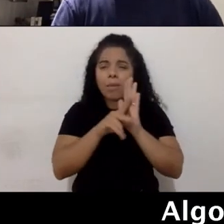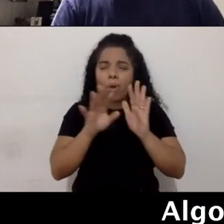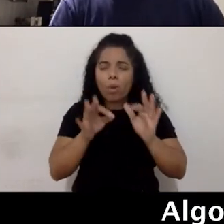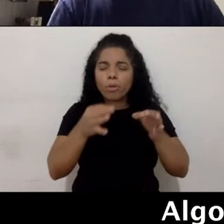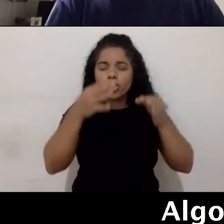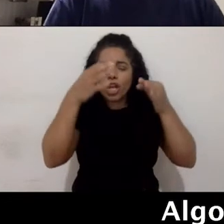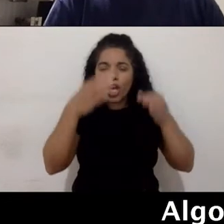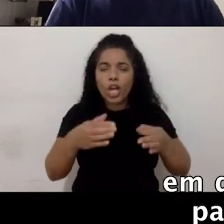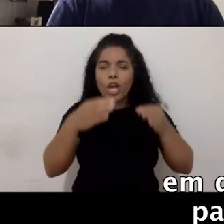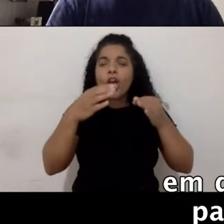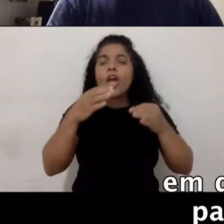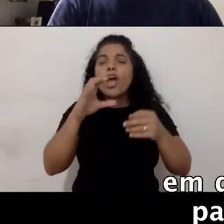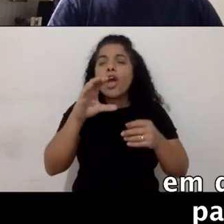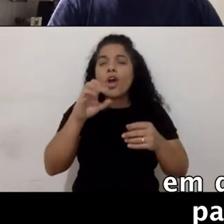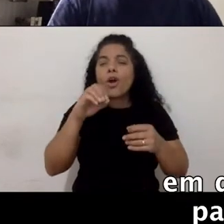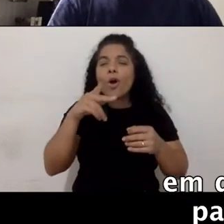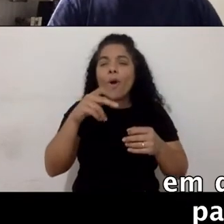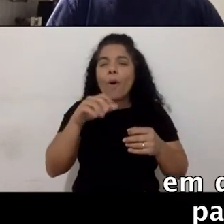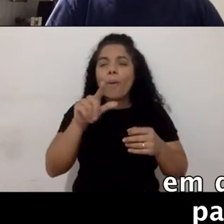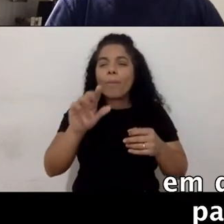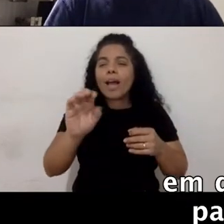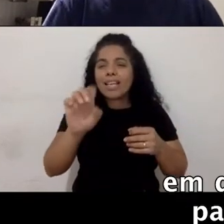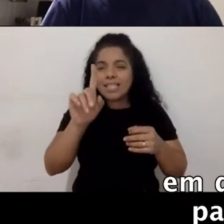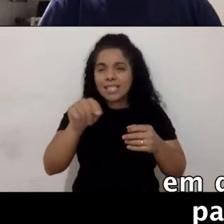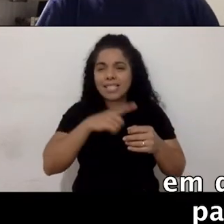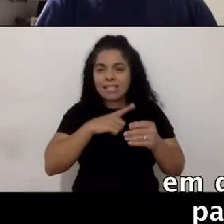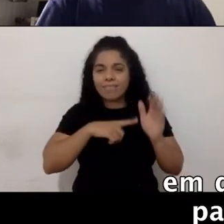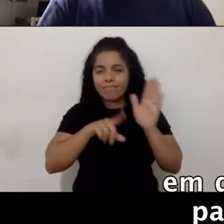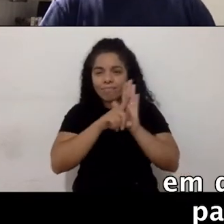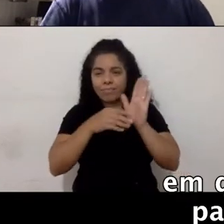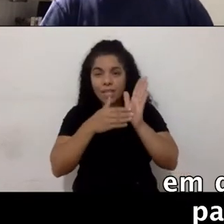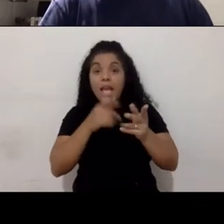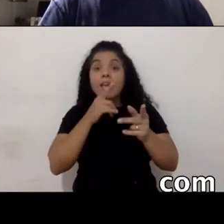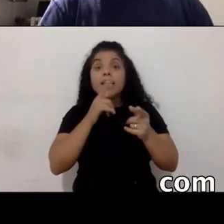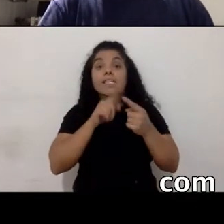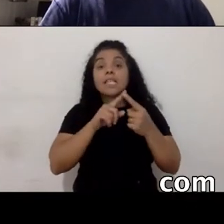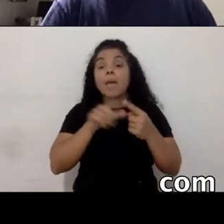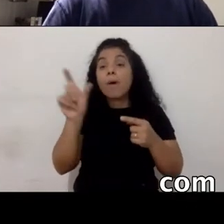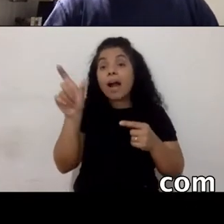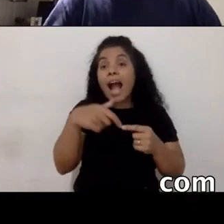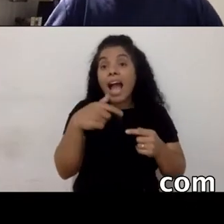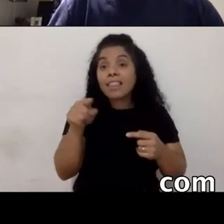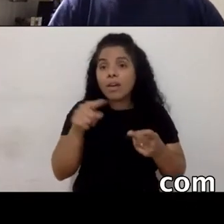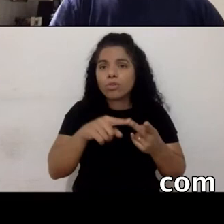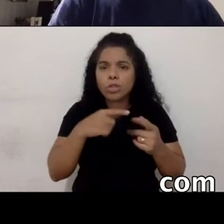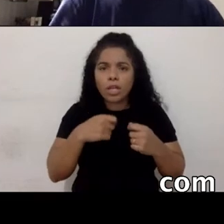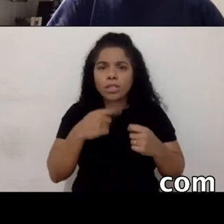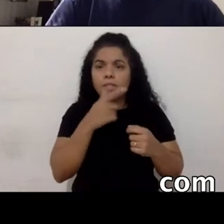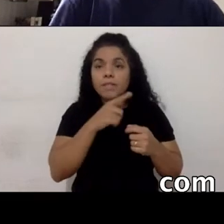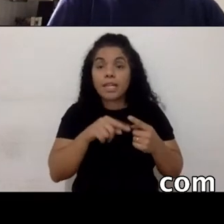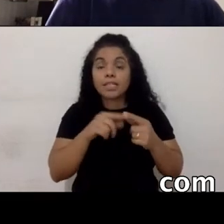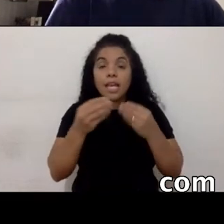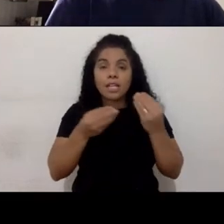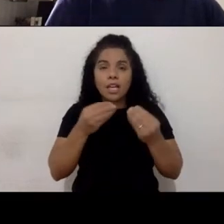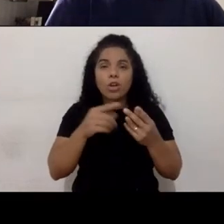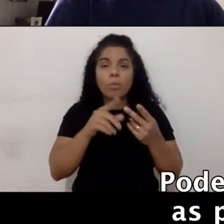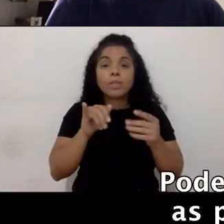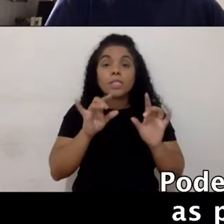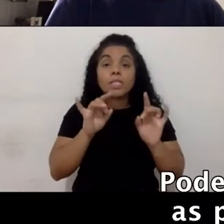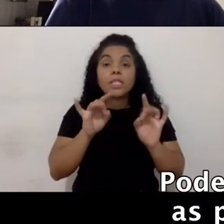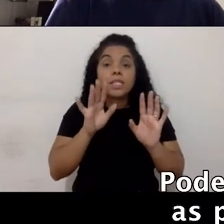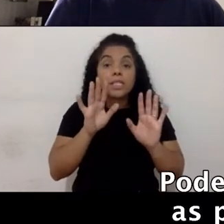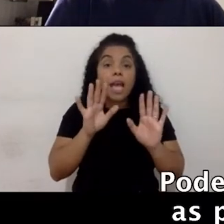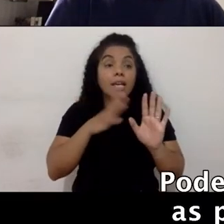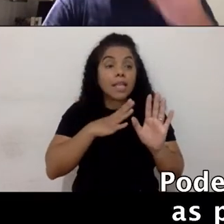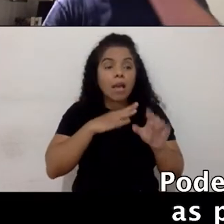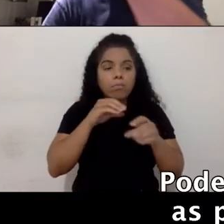credit card handling, where you have to have PCI compliance for the parts of your system where credit card numbers, which are handling credit card numbers. And so